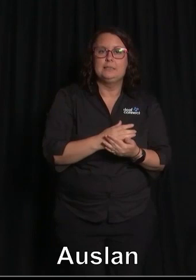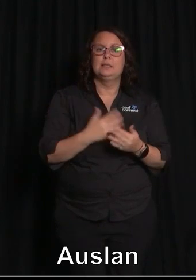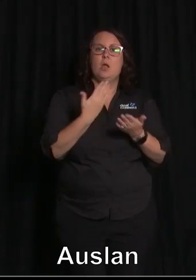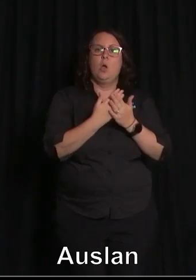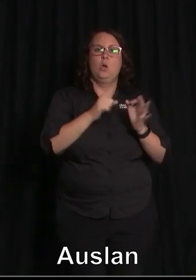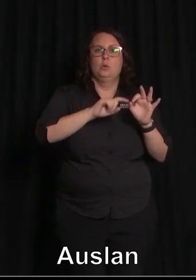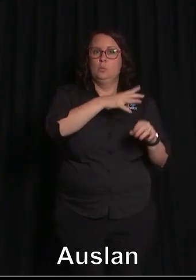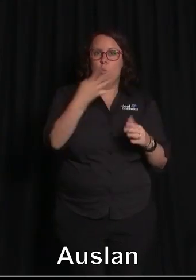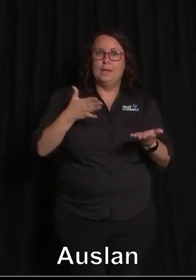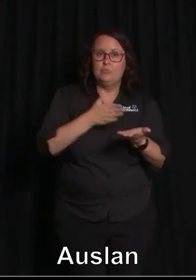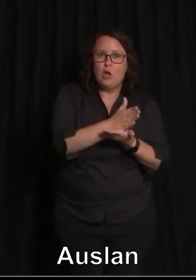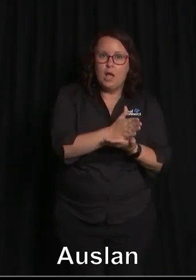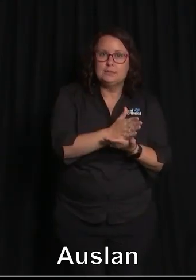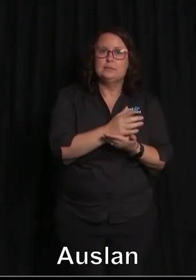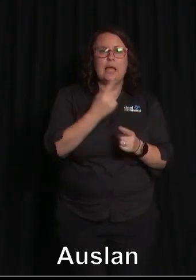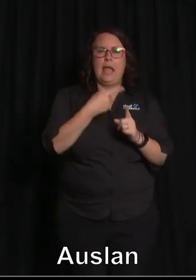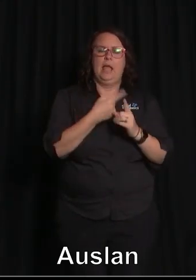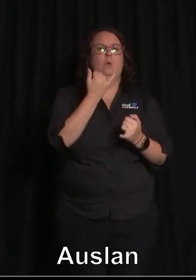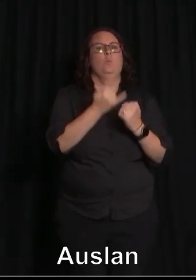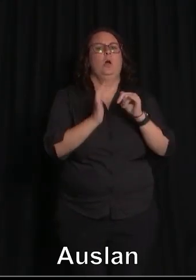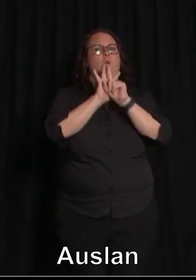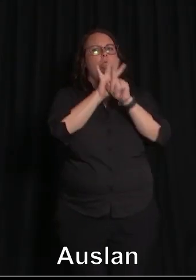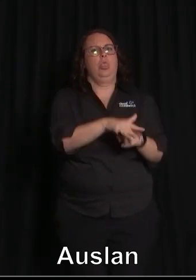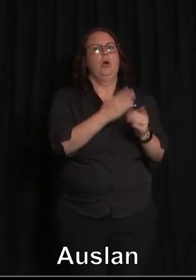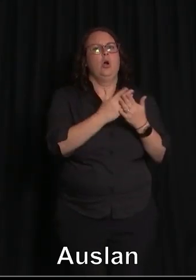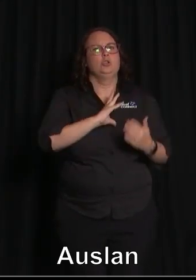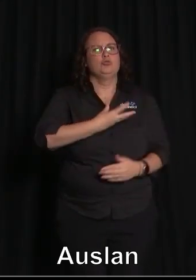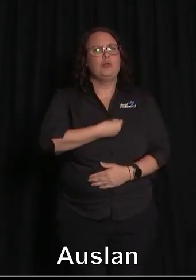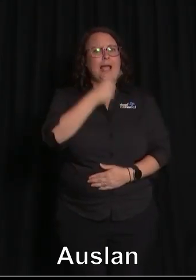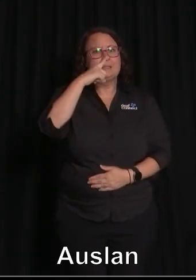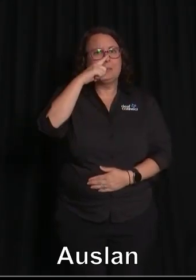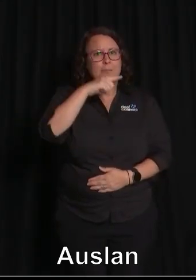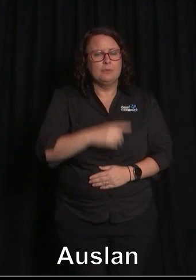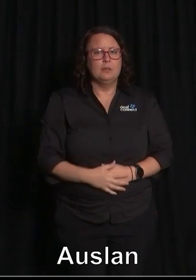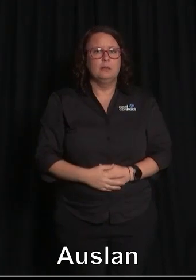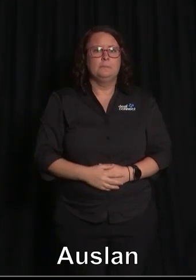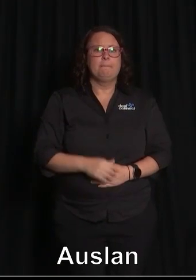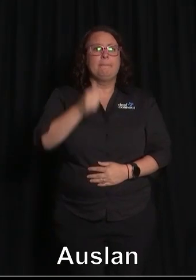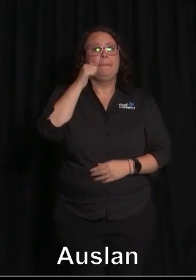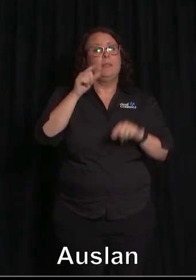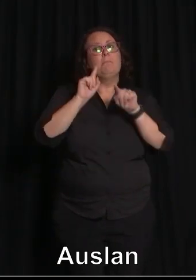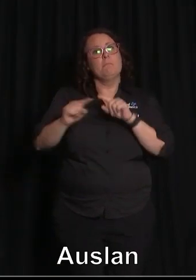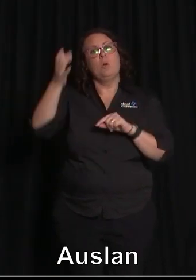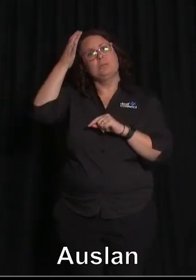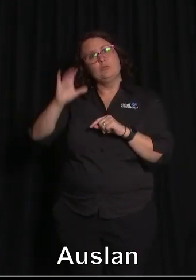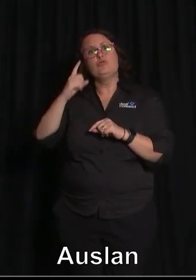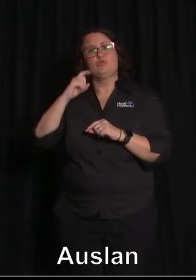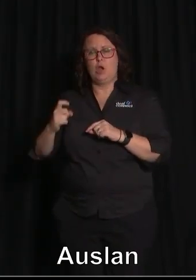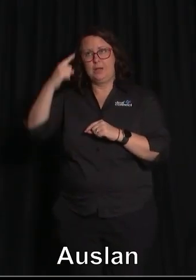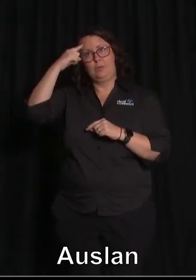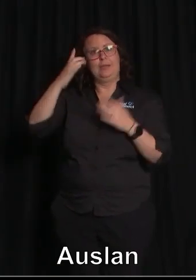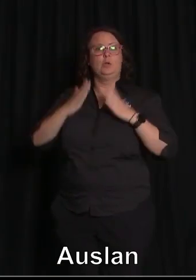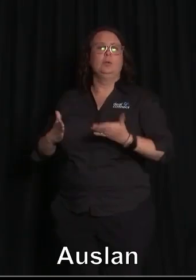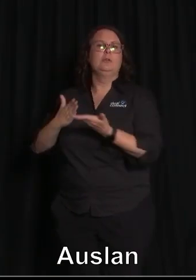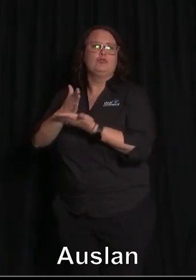anti-LGBTQIA+ rights, but particularly anti-trans rights, we know that many countries are doing the right thing. They are putting human rights